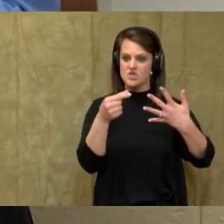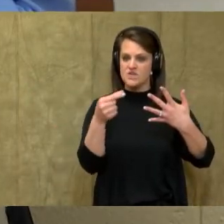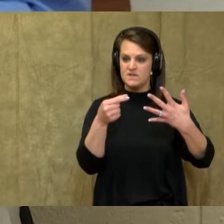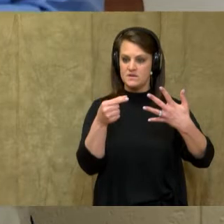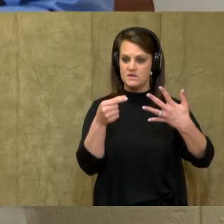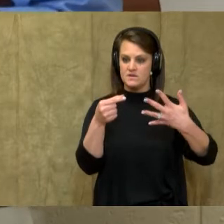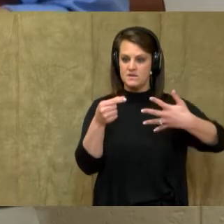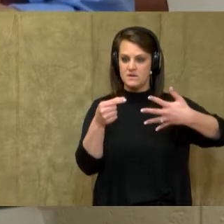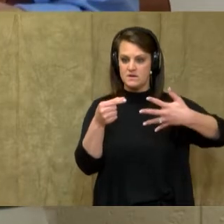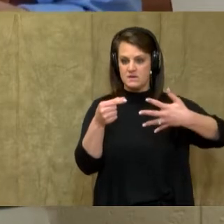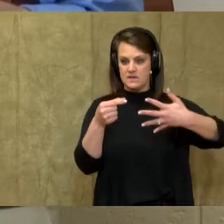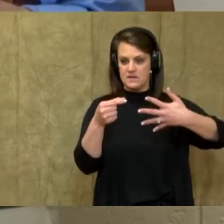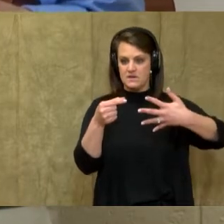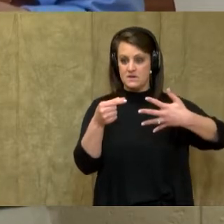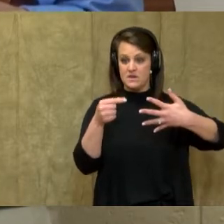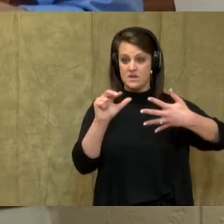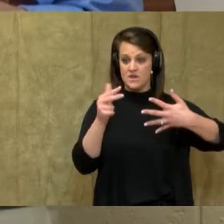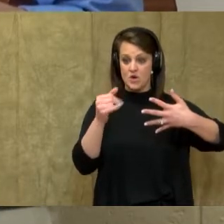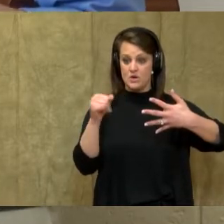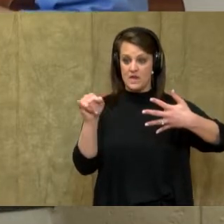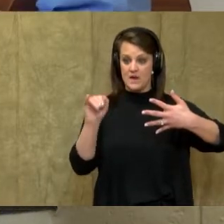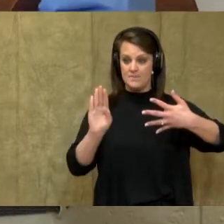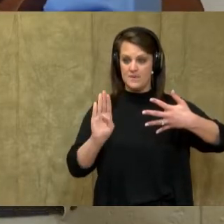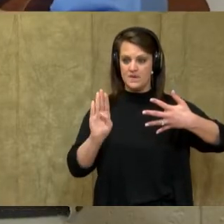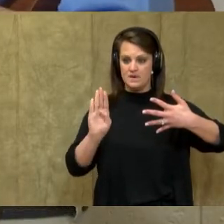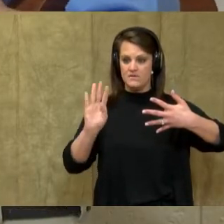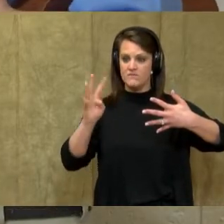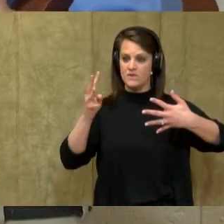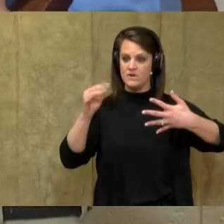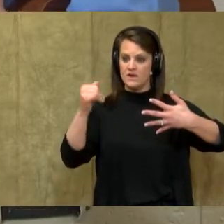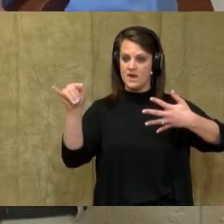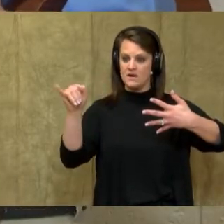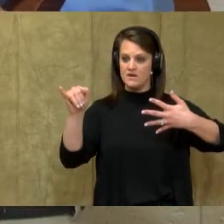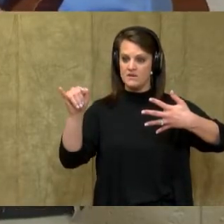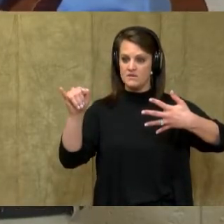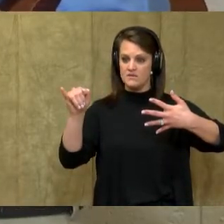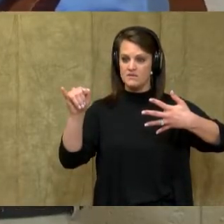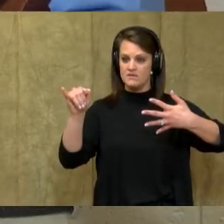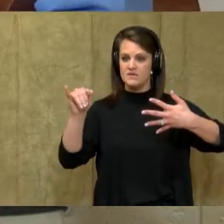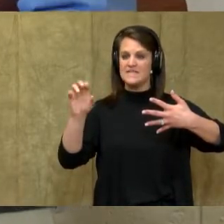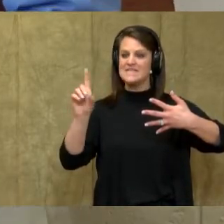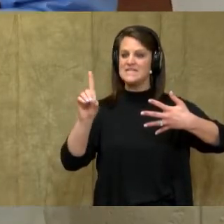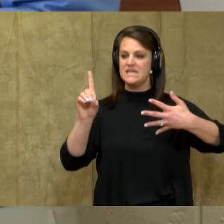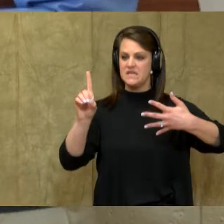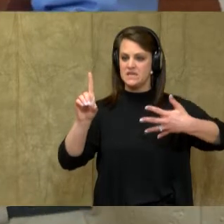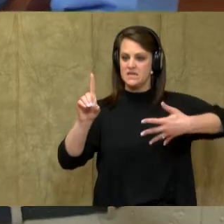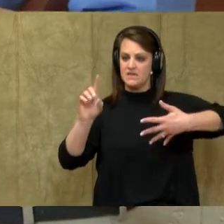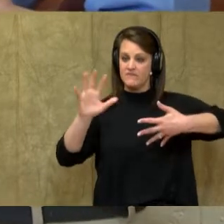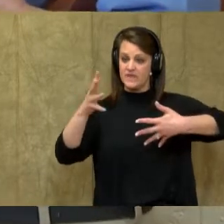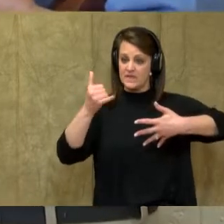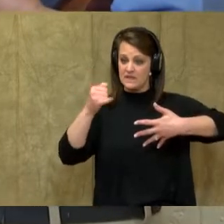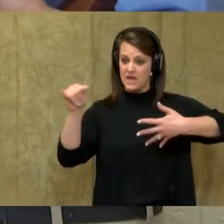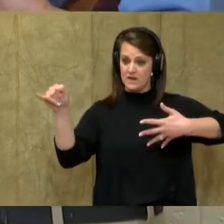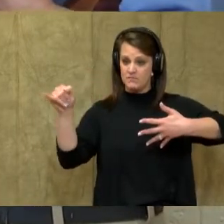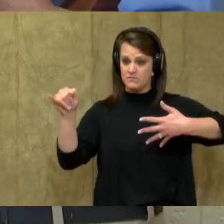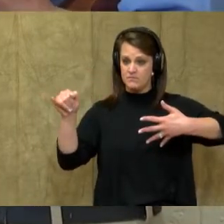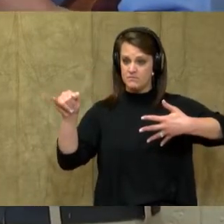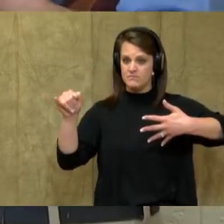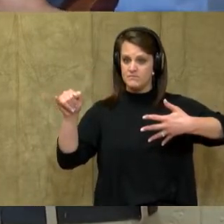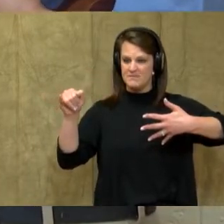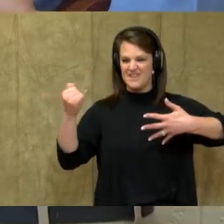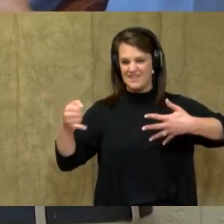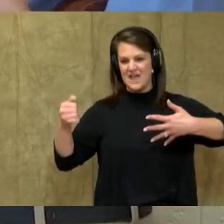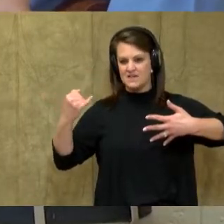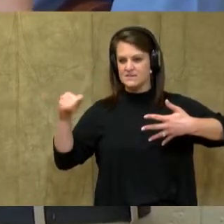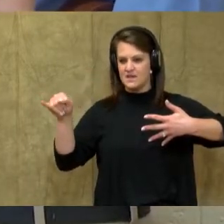G, third line, B, fourth line from the bottom, D, and the fifth line and